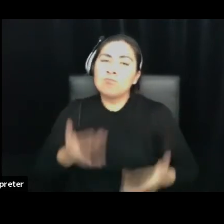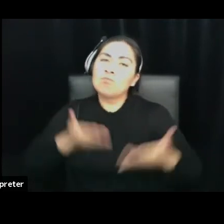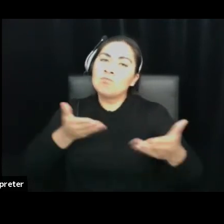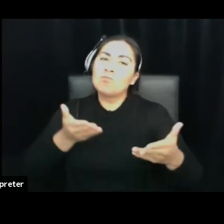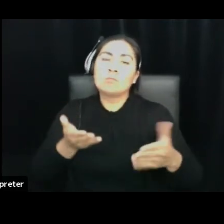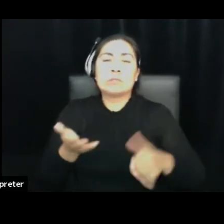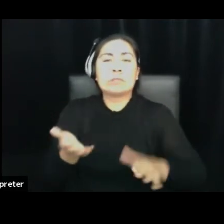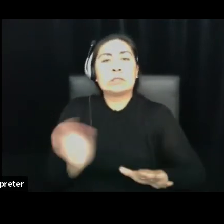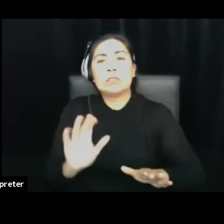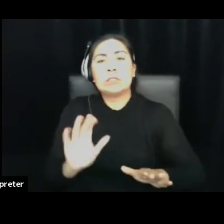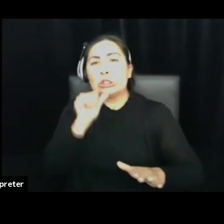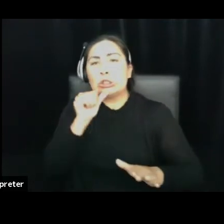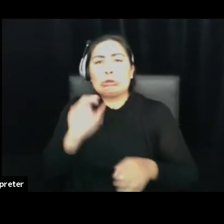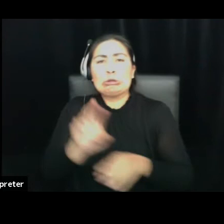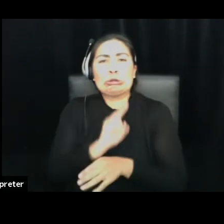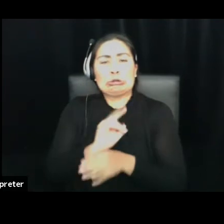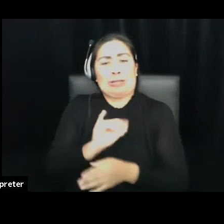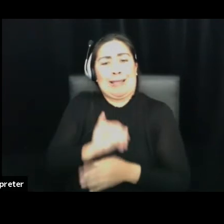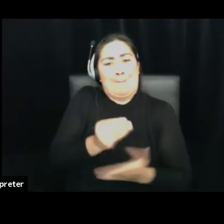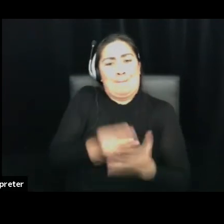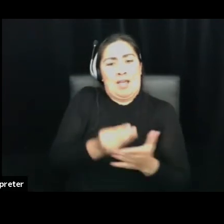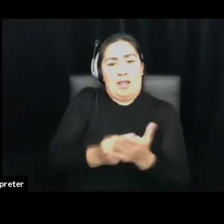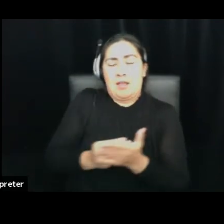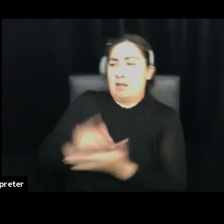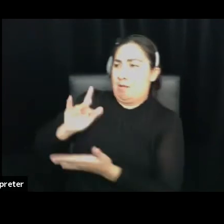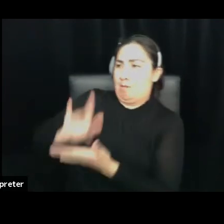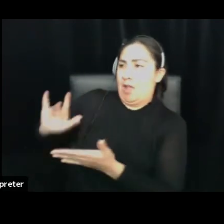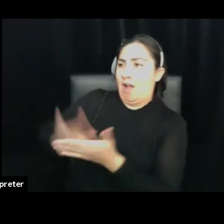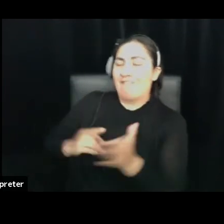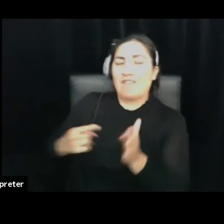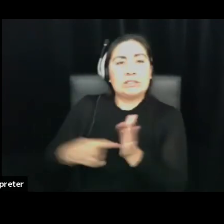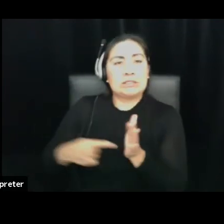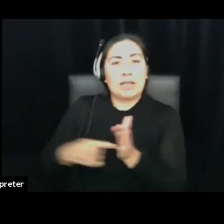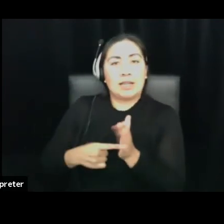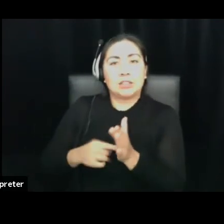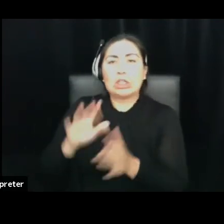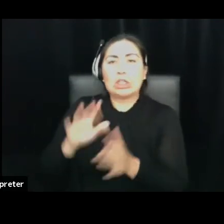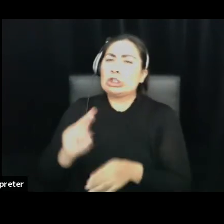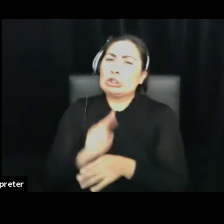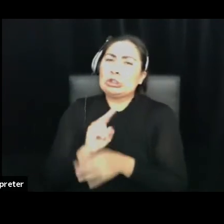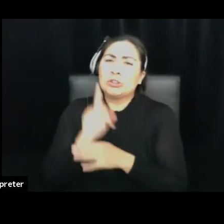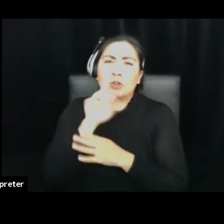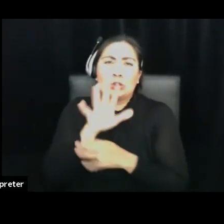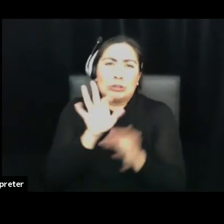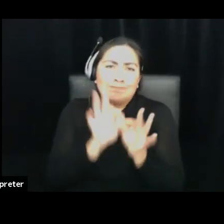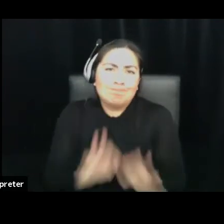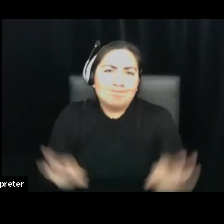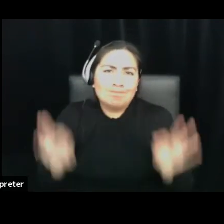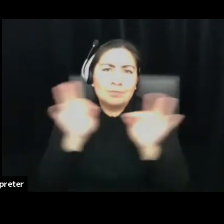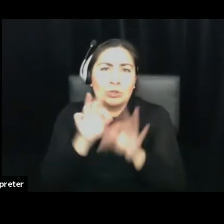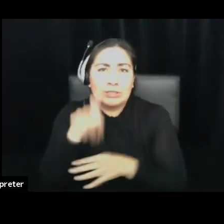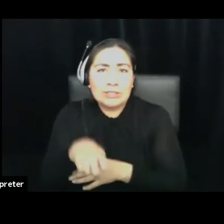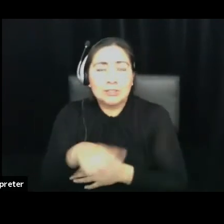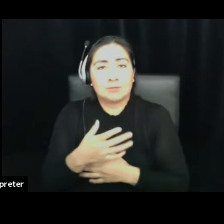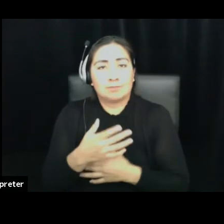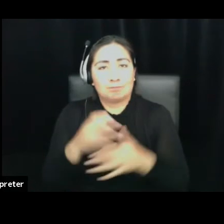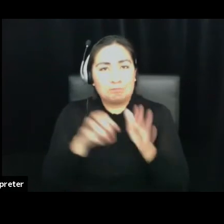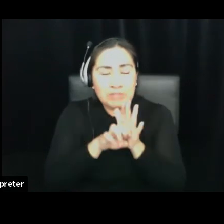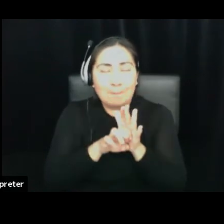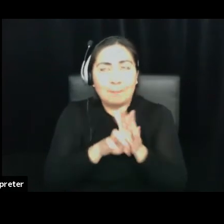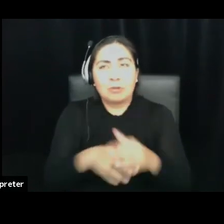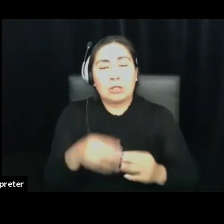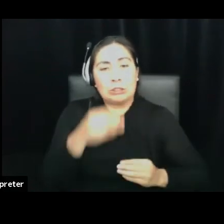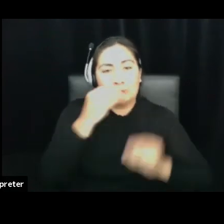it to pay down debt. Use it for your most pressing needs, food, medicine,